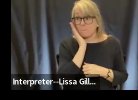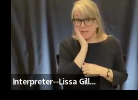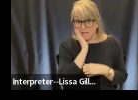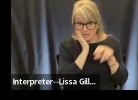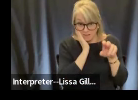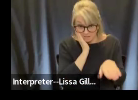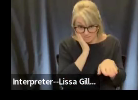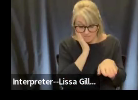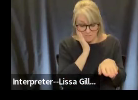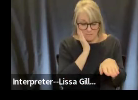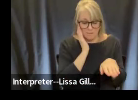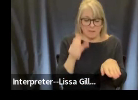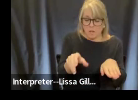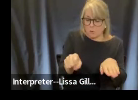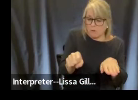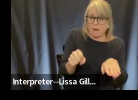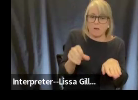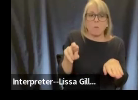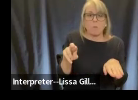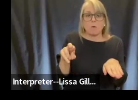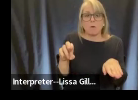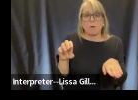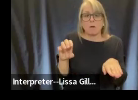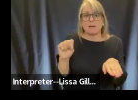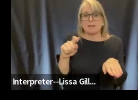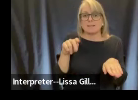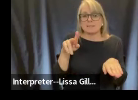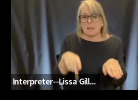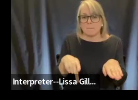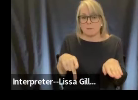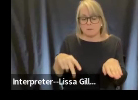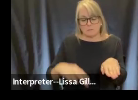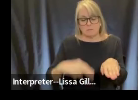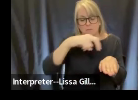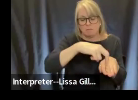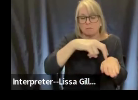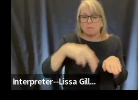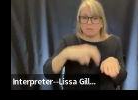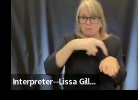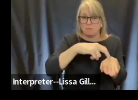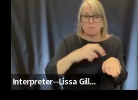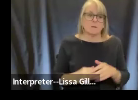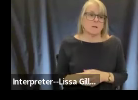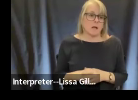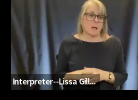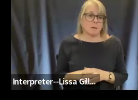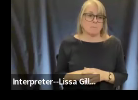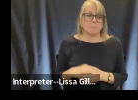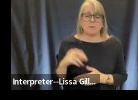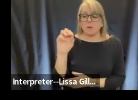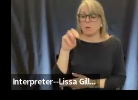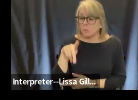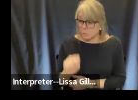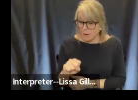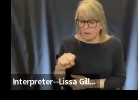railing or a small little step ladder for the side of your bed, as well as any kind of ramps to entrances or